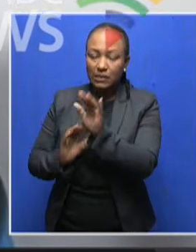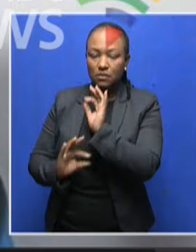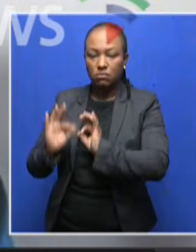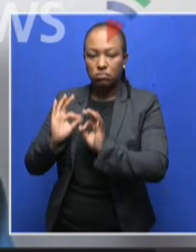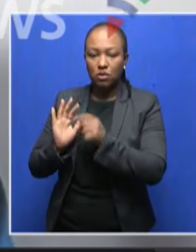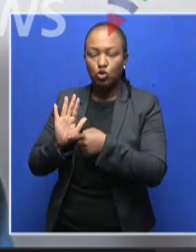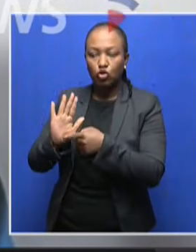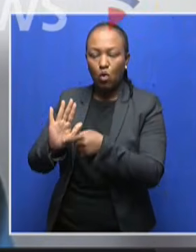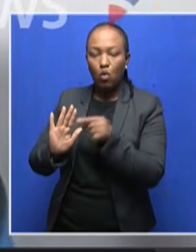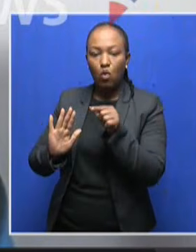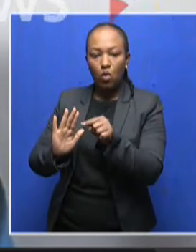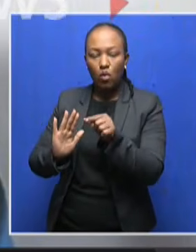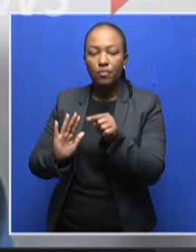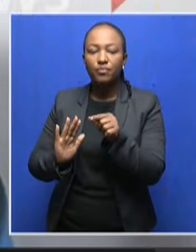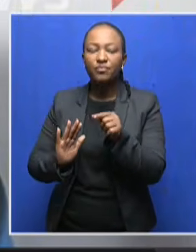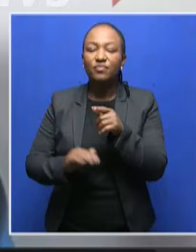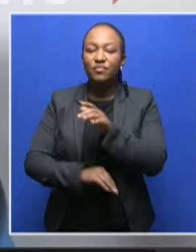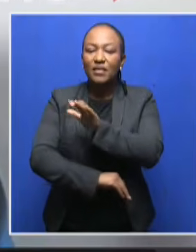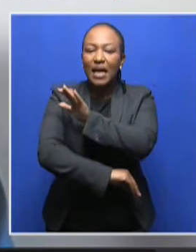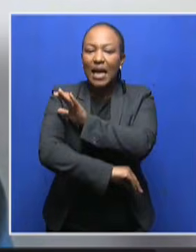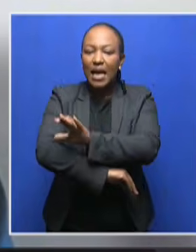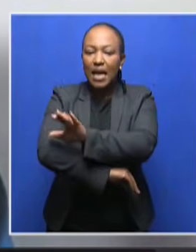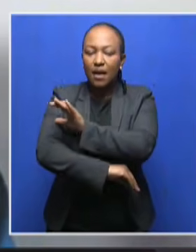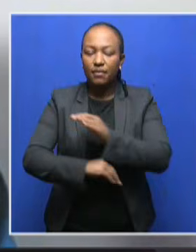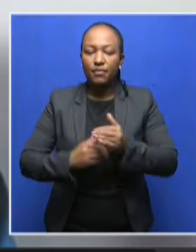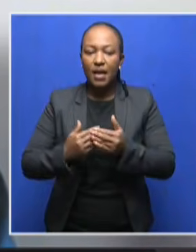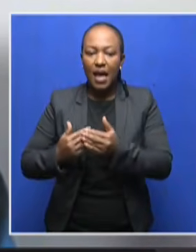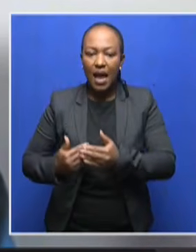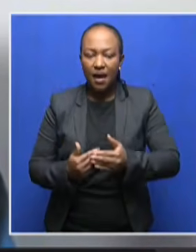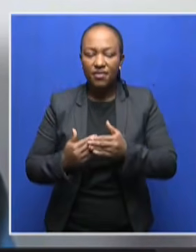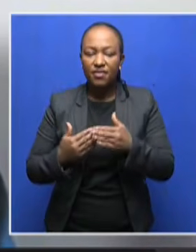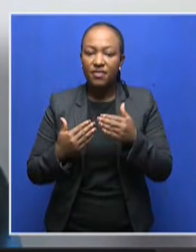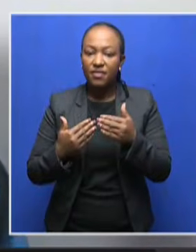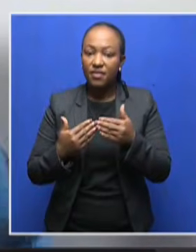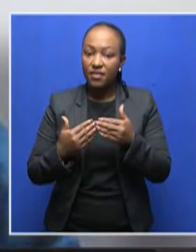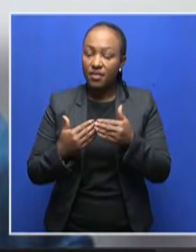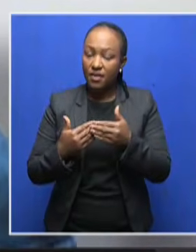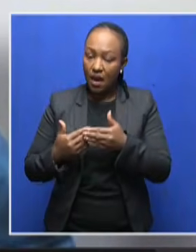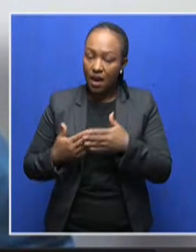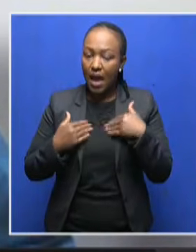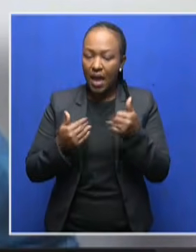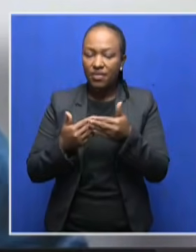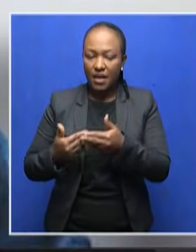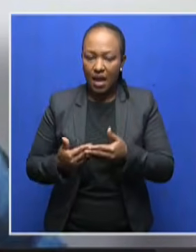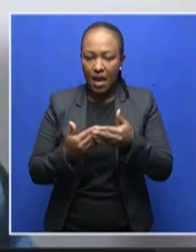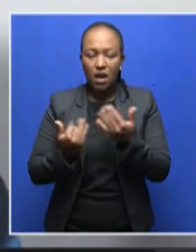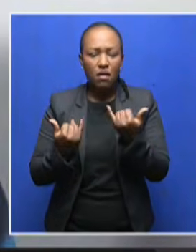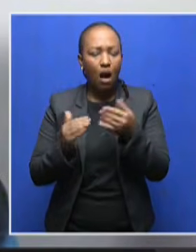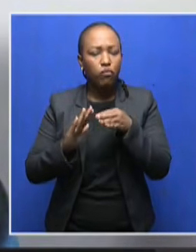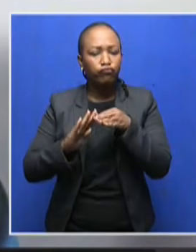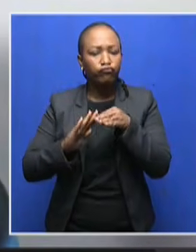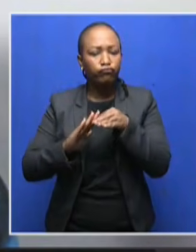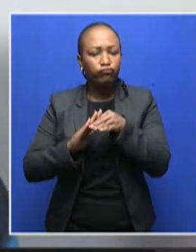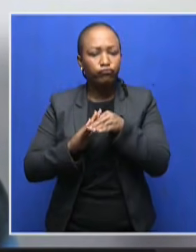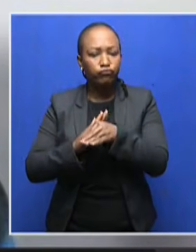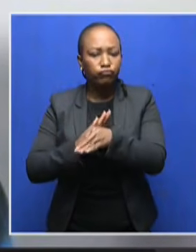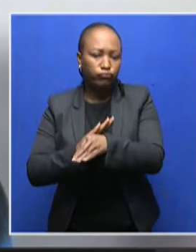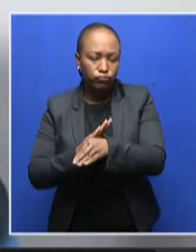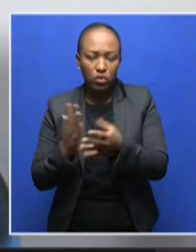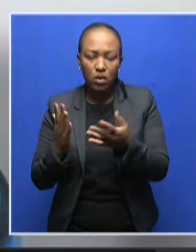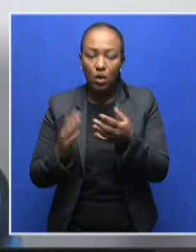unfortunately, our primary health care system has collapsed completely. So vaccines are sort of the cornerstone of what you provide as